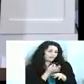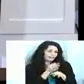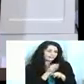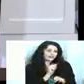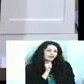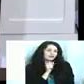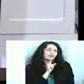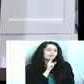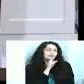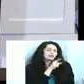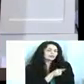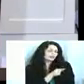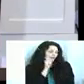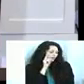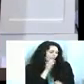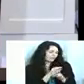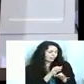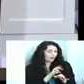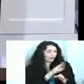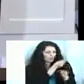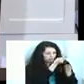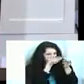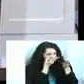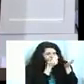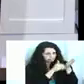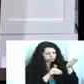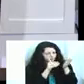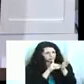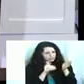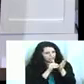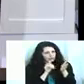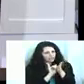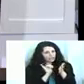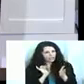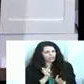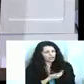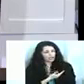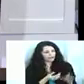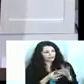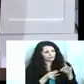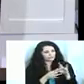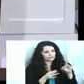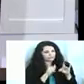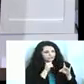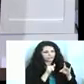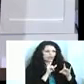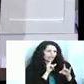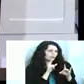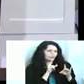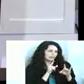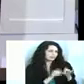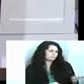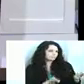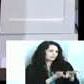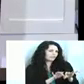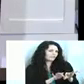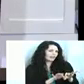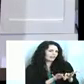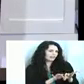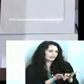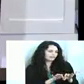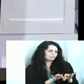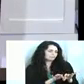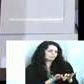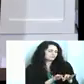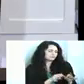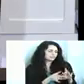real faith, when we've been told over and over again that our story is not a valid story. We